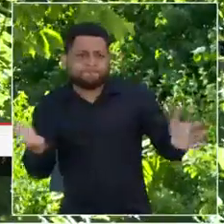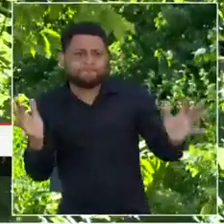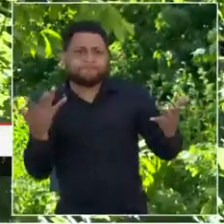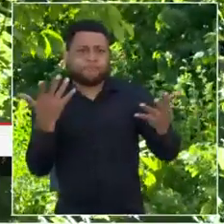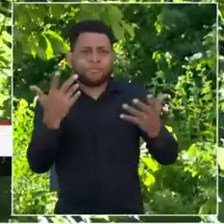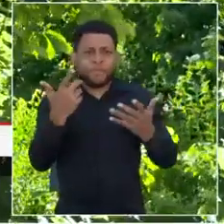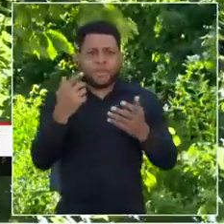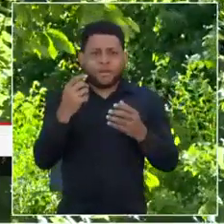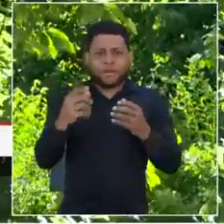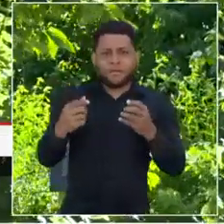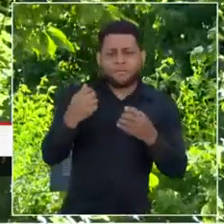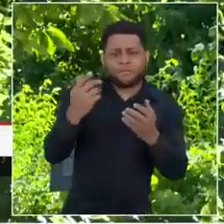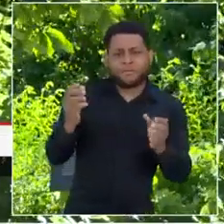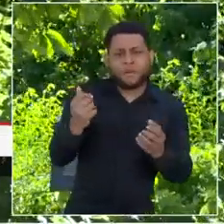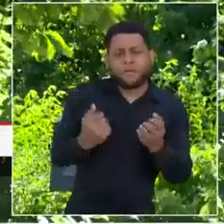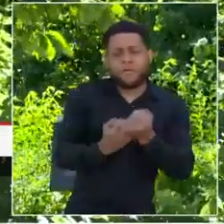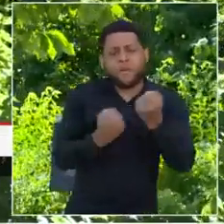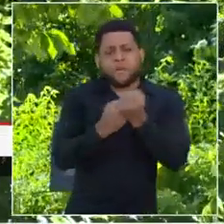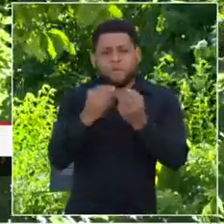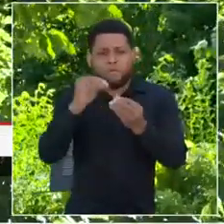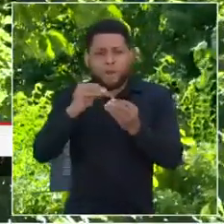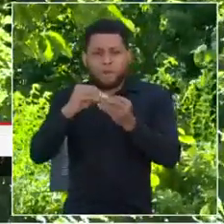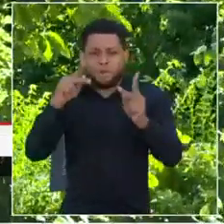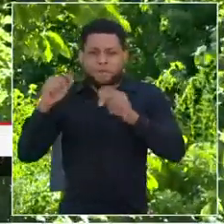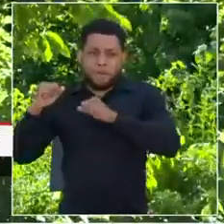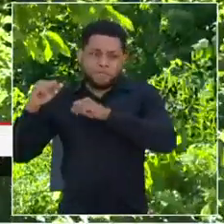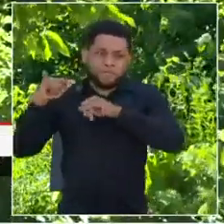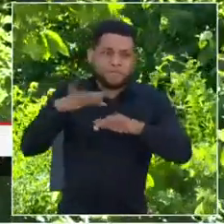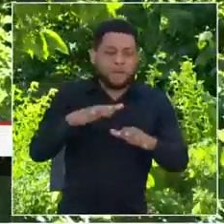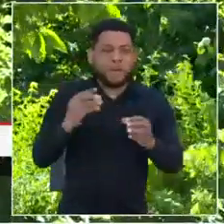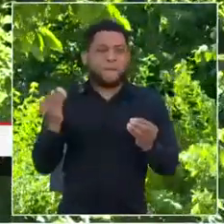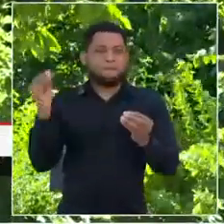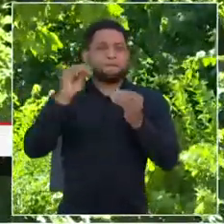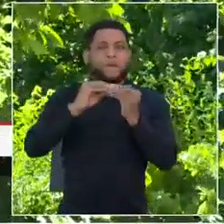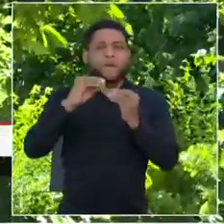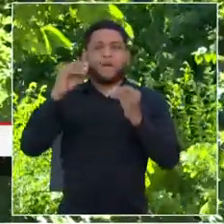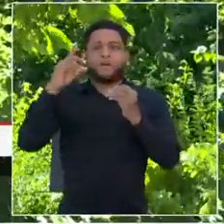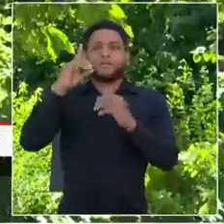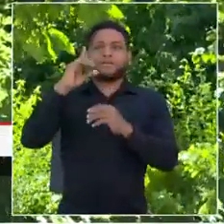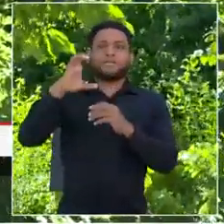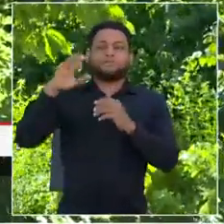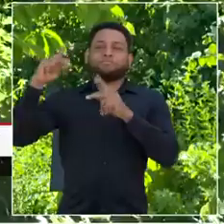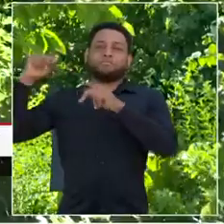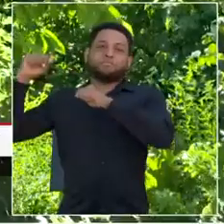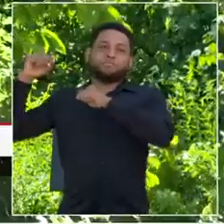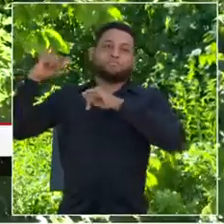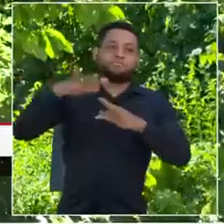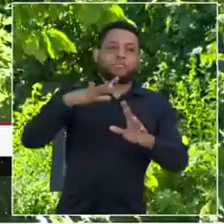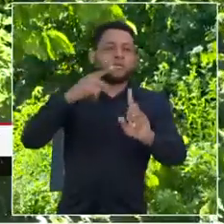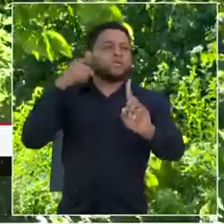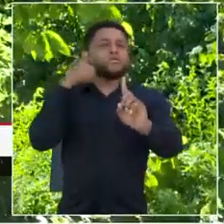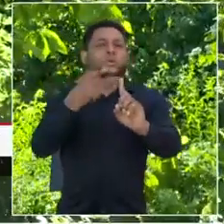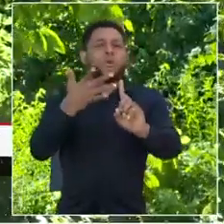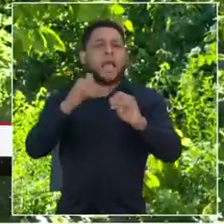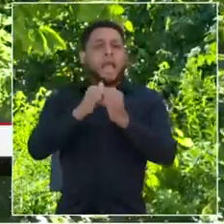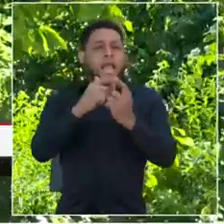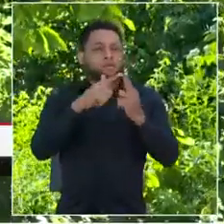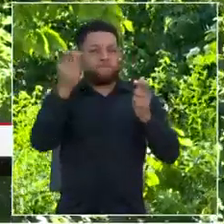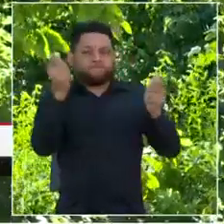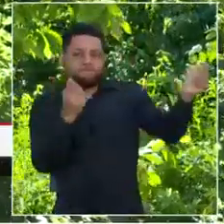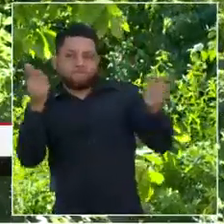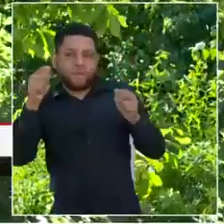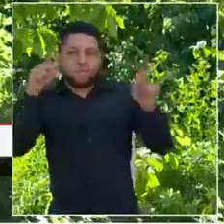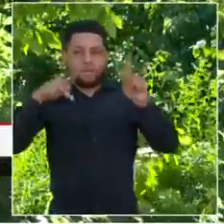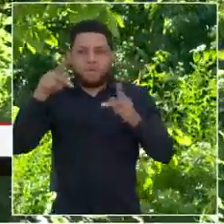on Washington as a destination. And that's our goal. It's how do we bring those visitors to the city that will stay longer and spend